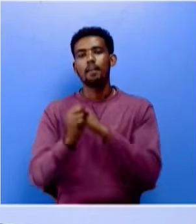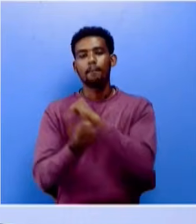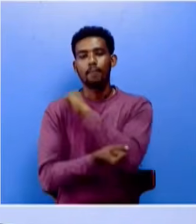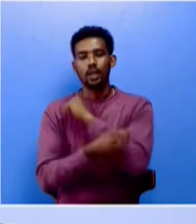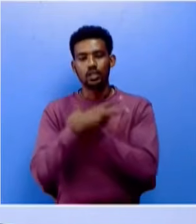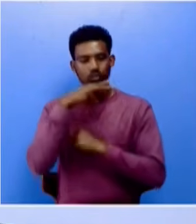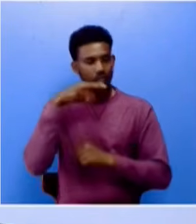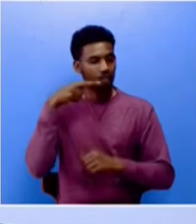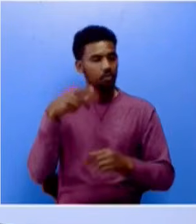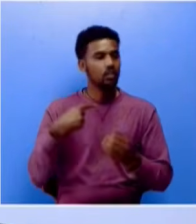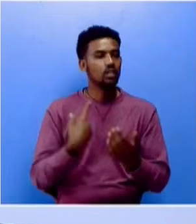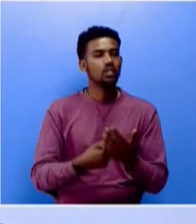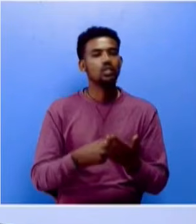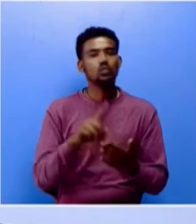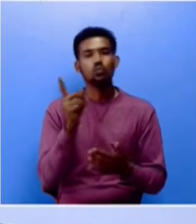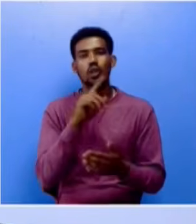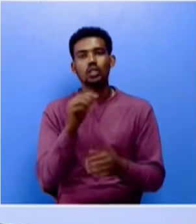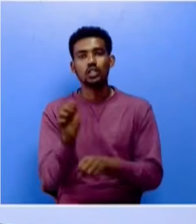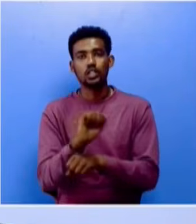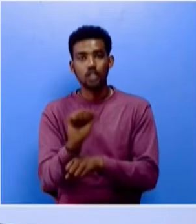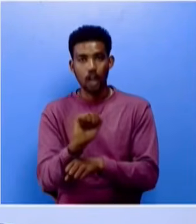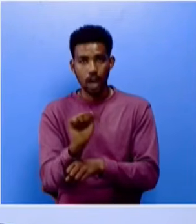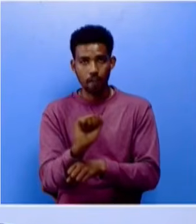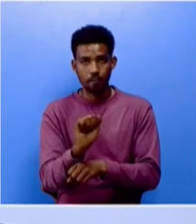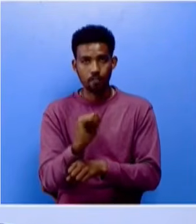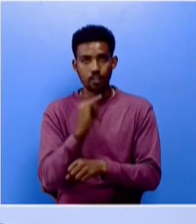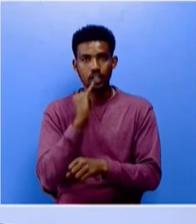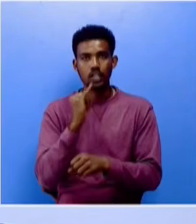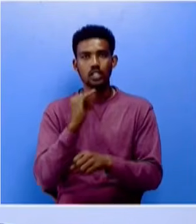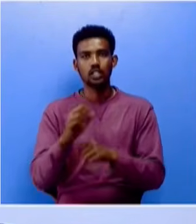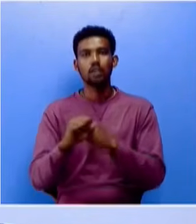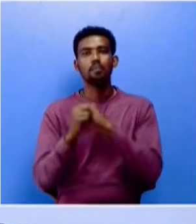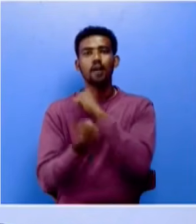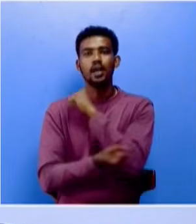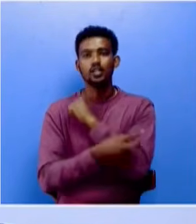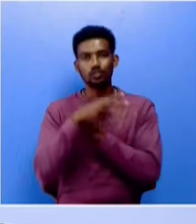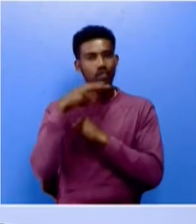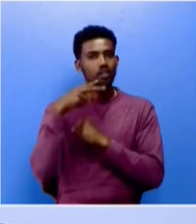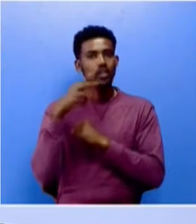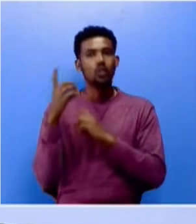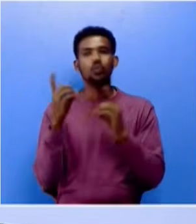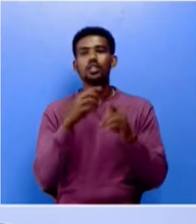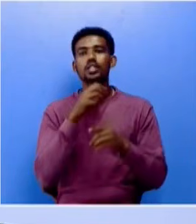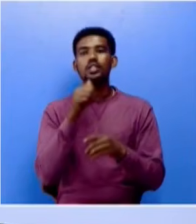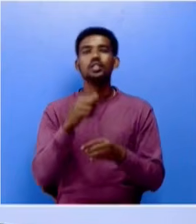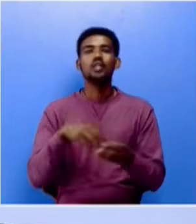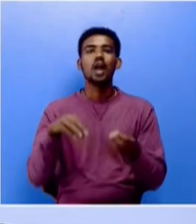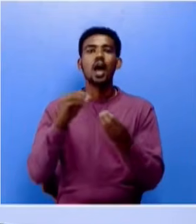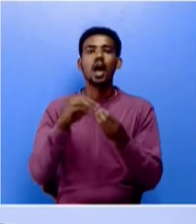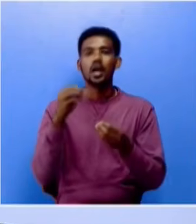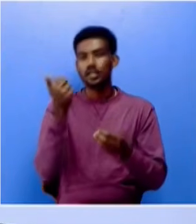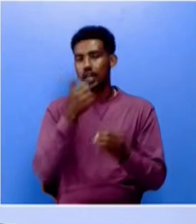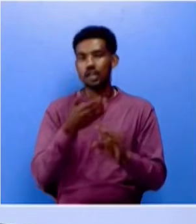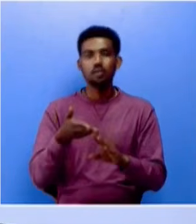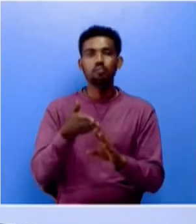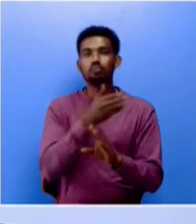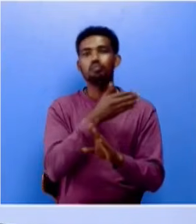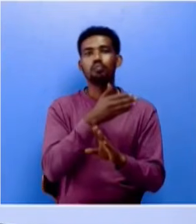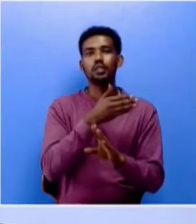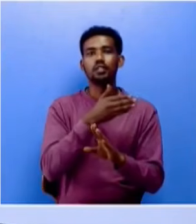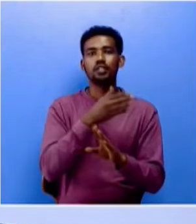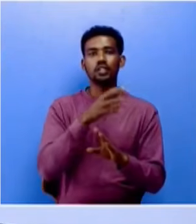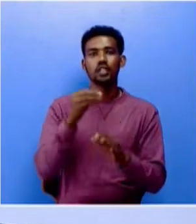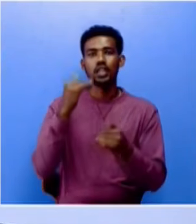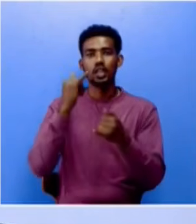what? Drive is the base verb. We didn't add any prefix and